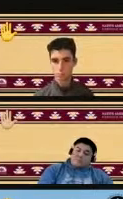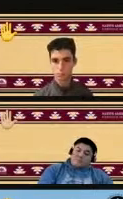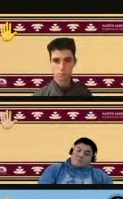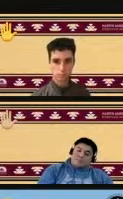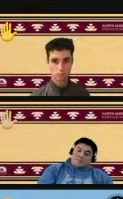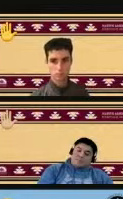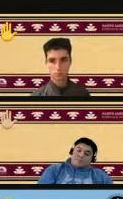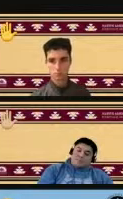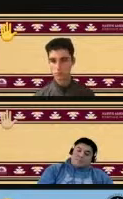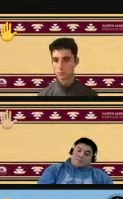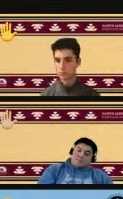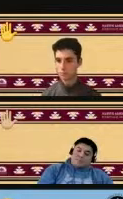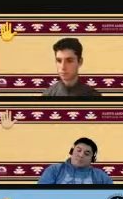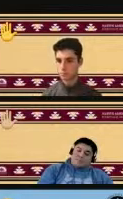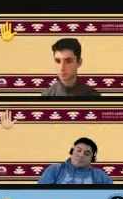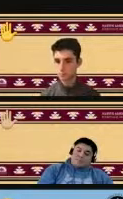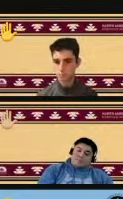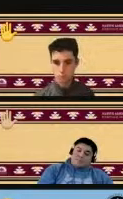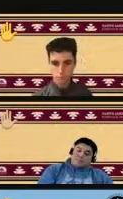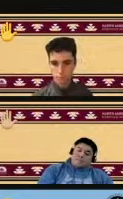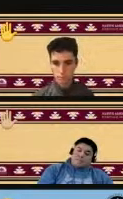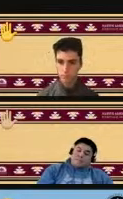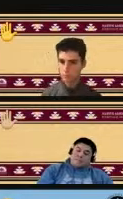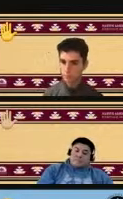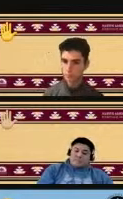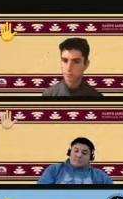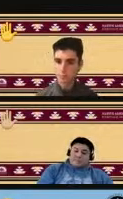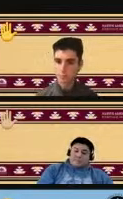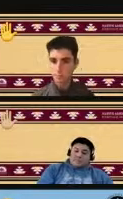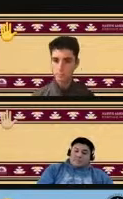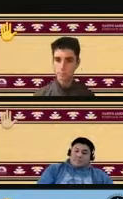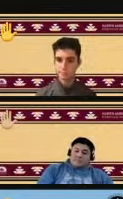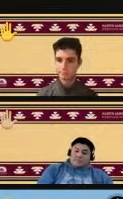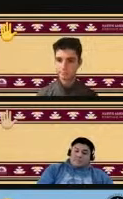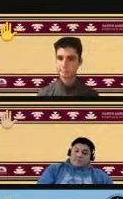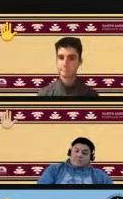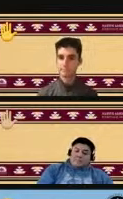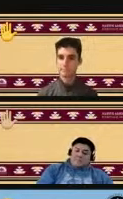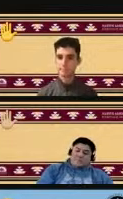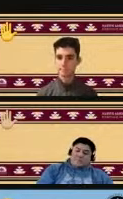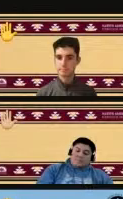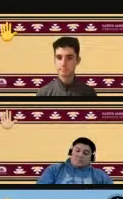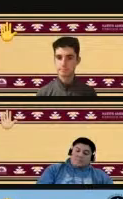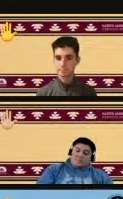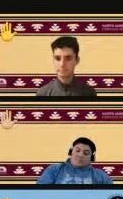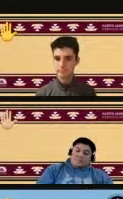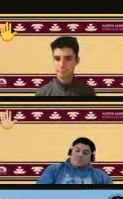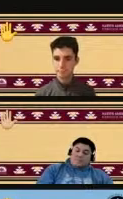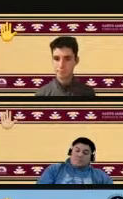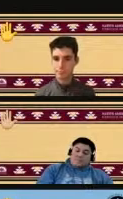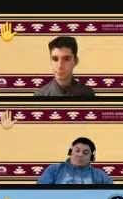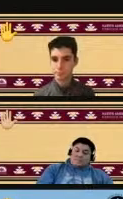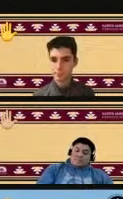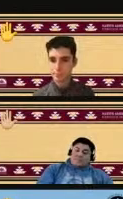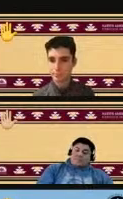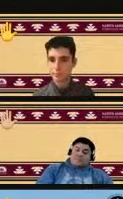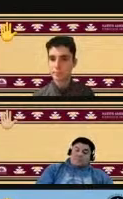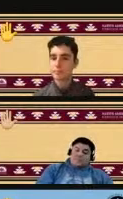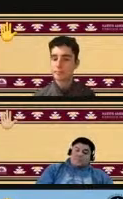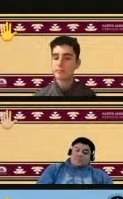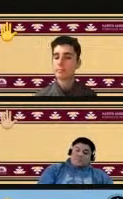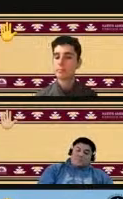less and some pay considerably more, you know, humans as humans are, probably will be more attracted to the ones that are on the higher side of